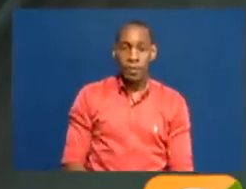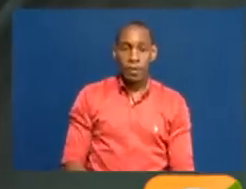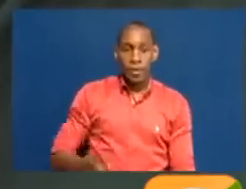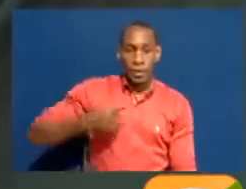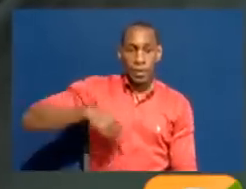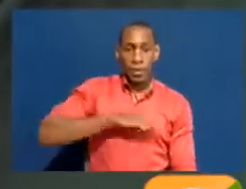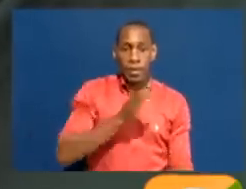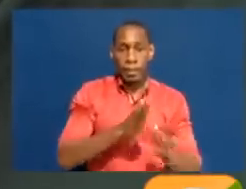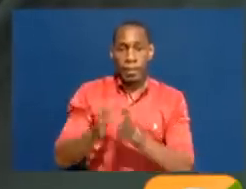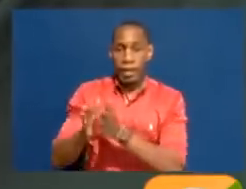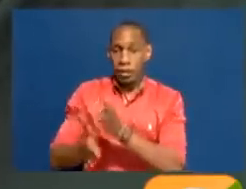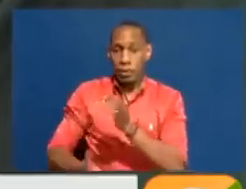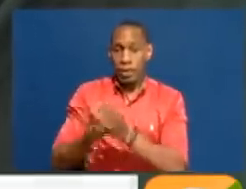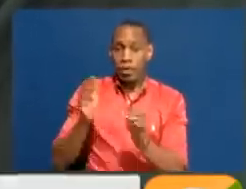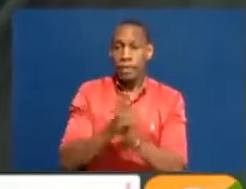mpango kamili